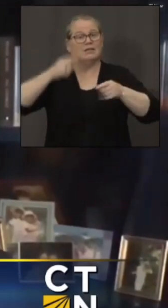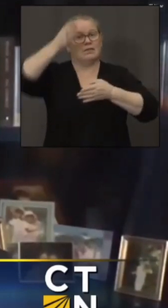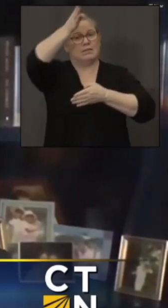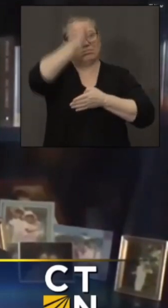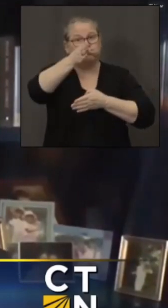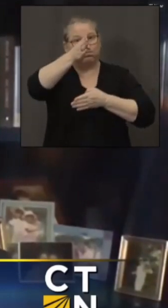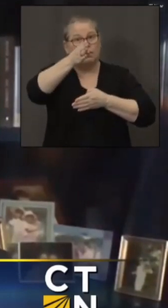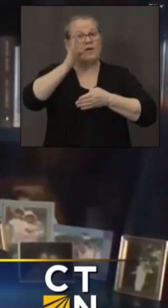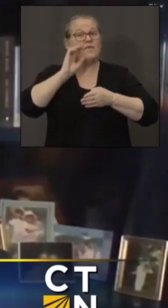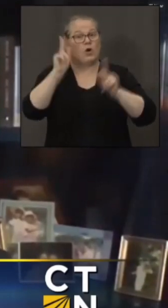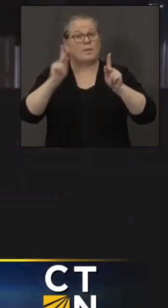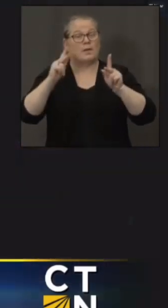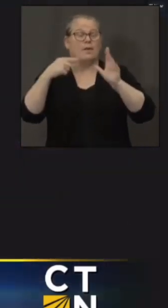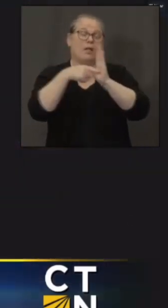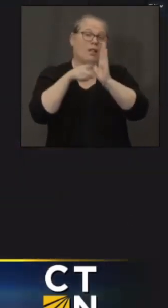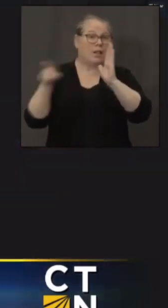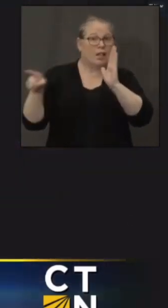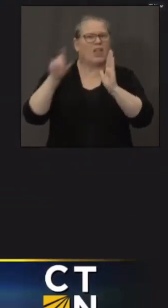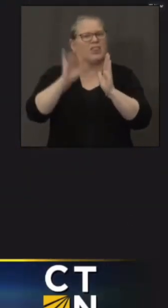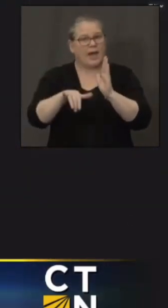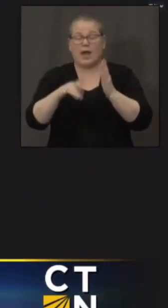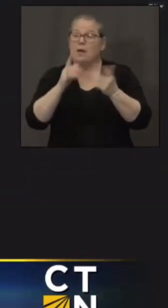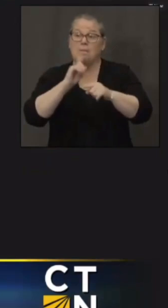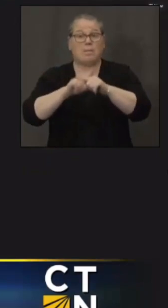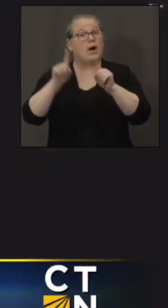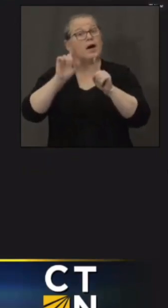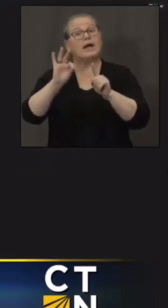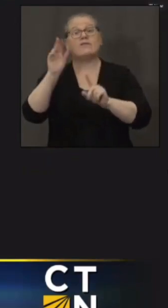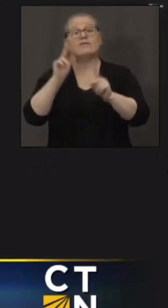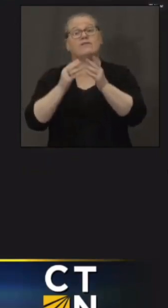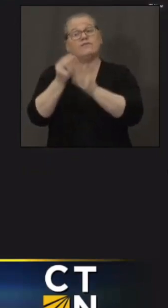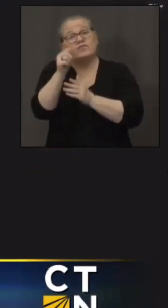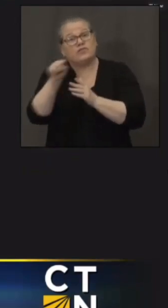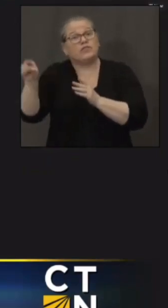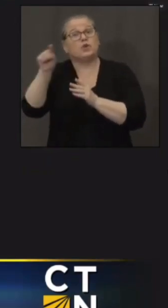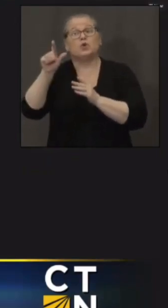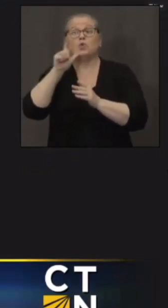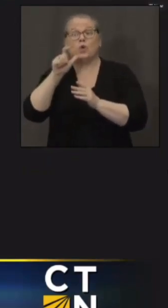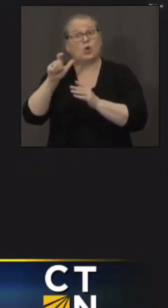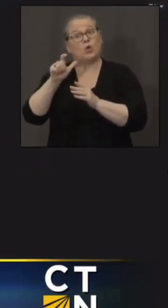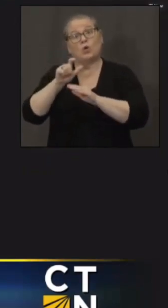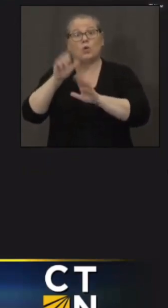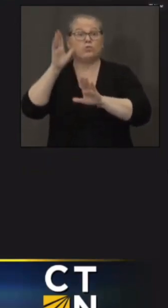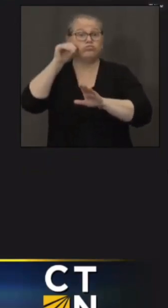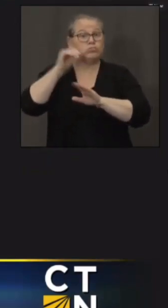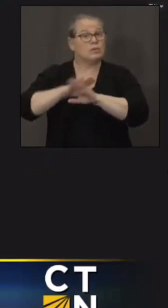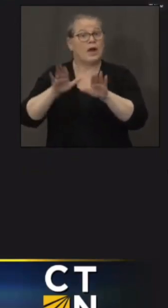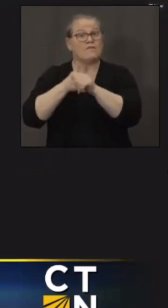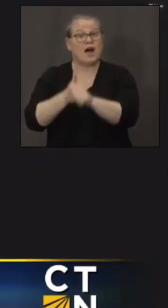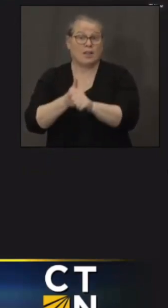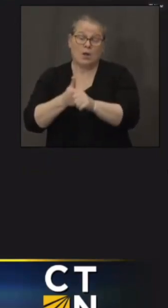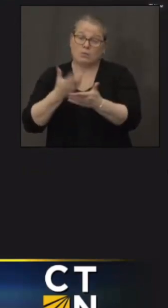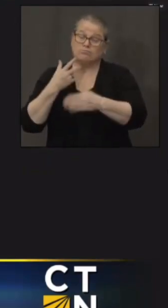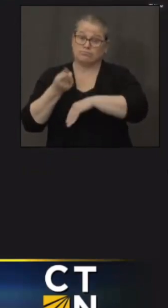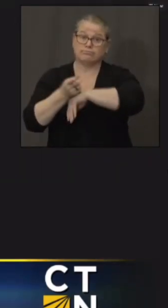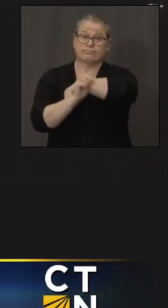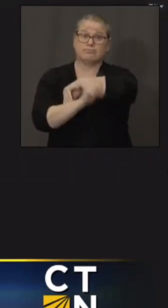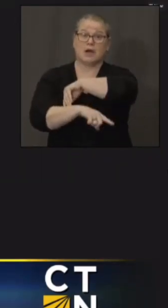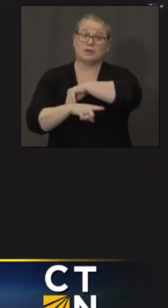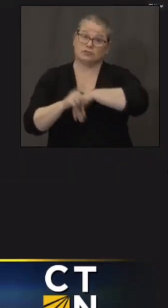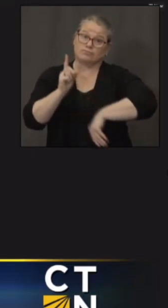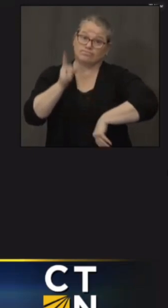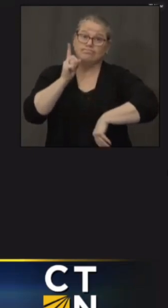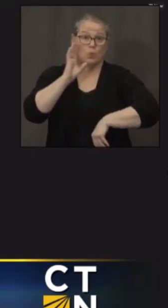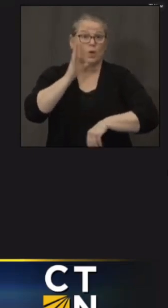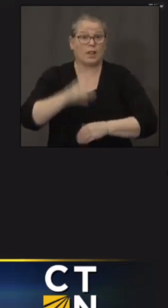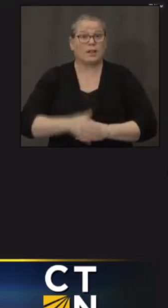held accountable. I also wanted to follow up on the unemployment numbers. More than 1 million people have filed for unemployment, and I